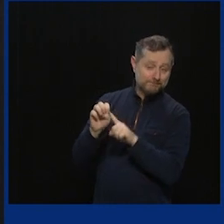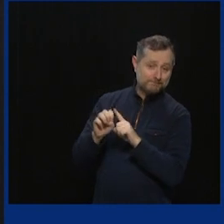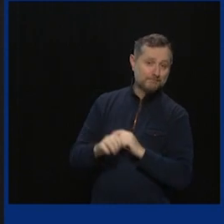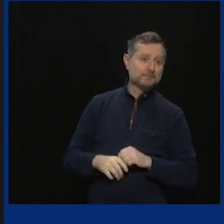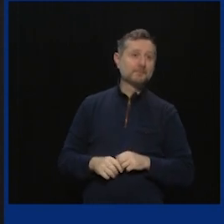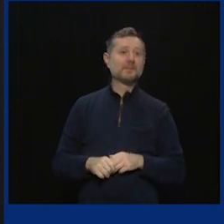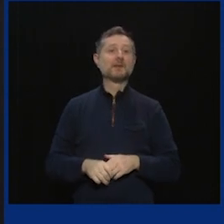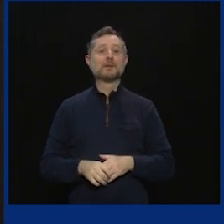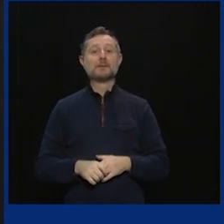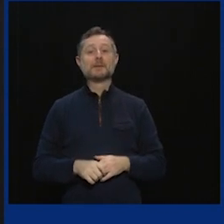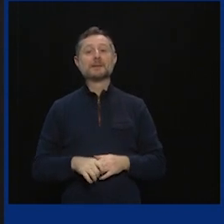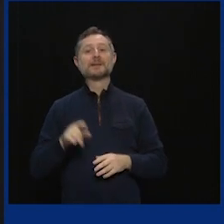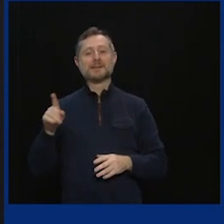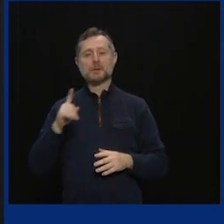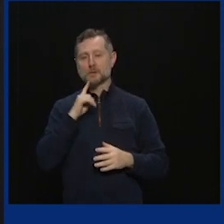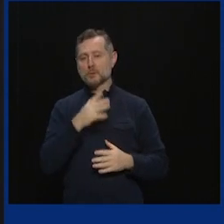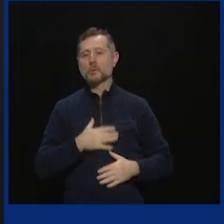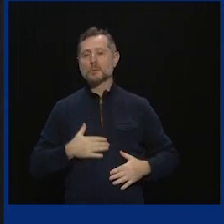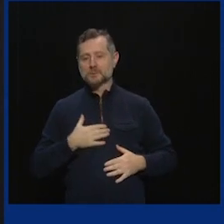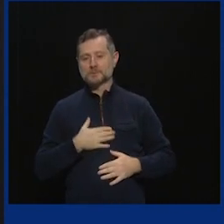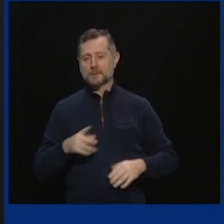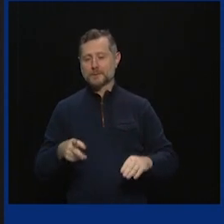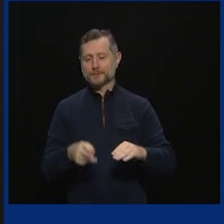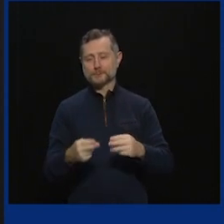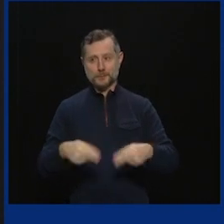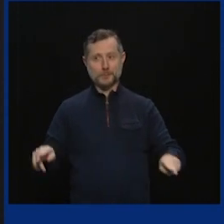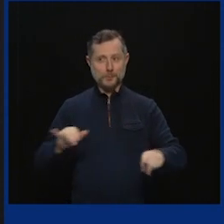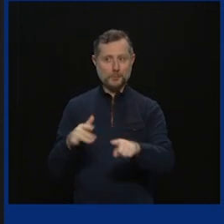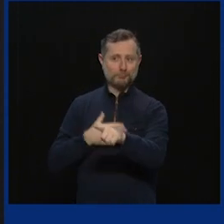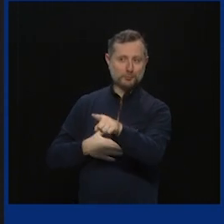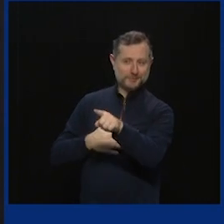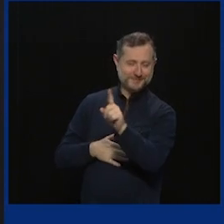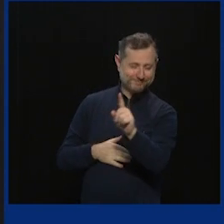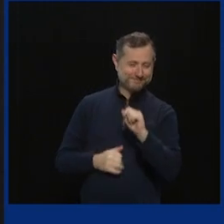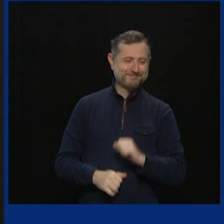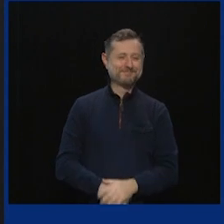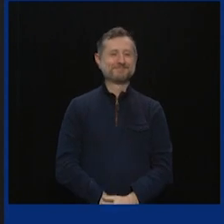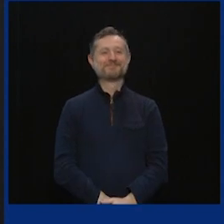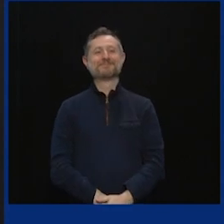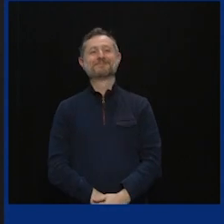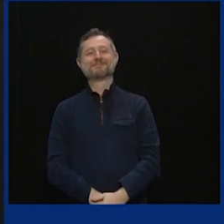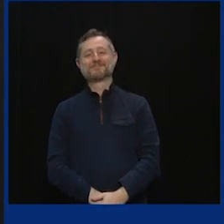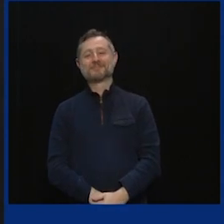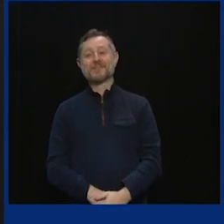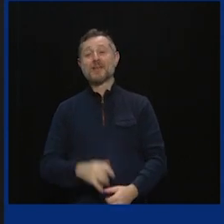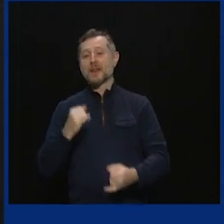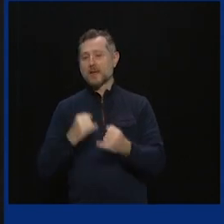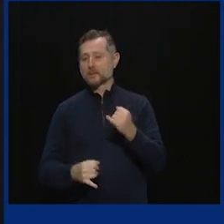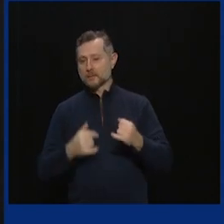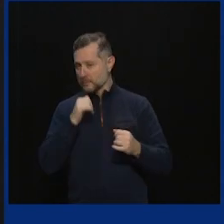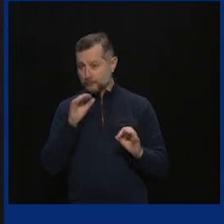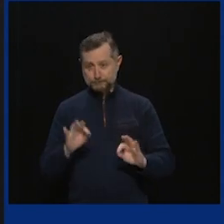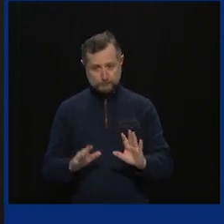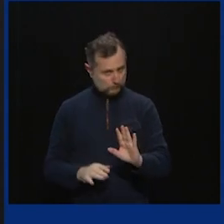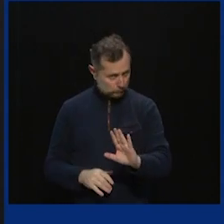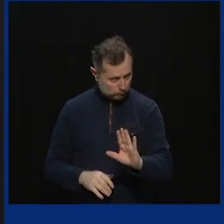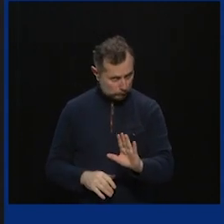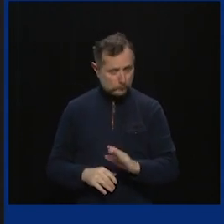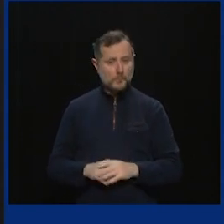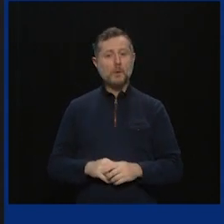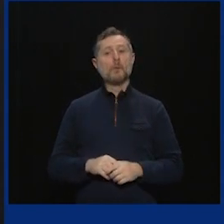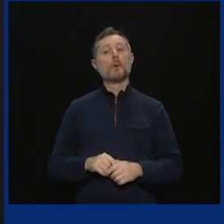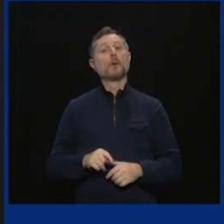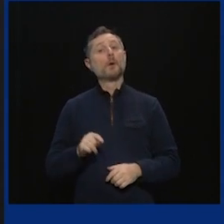He likes ribbon cuttings too, so it'll be good. And last but not least, 1 out of 5 New York City residents are